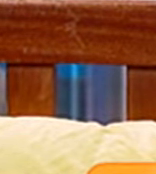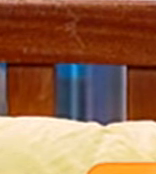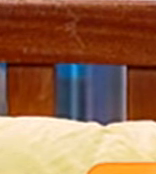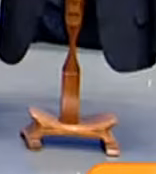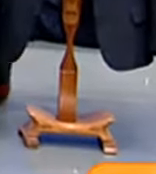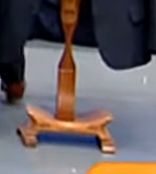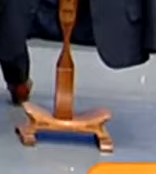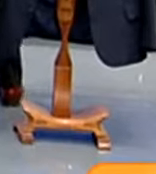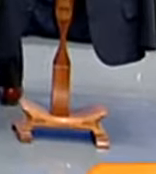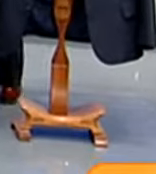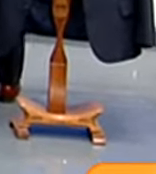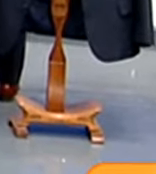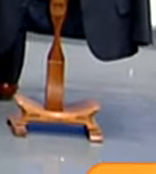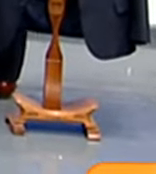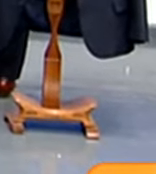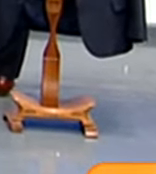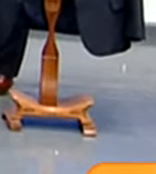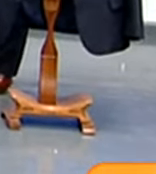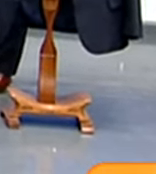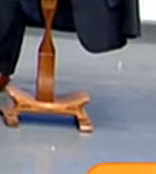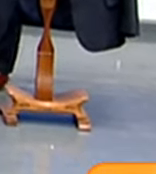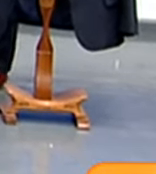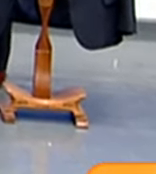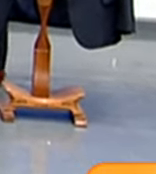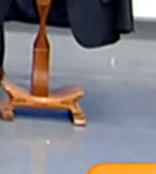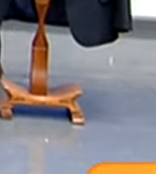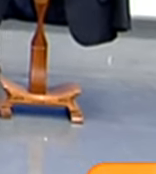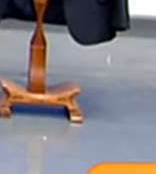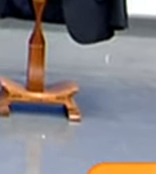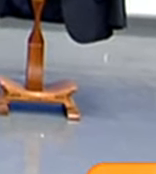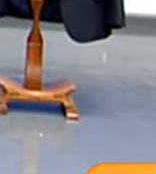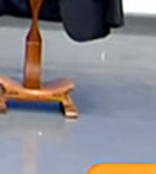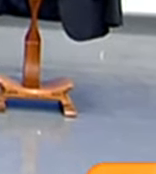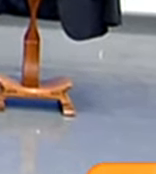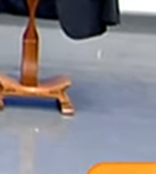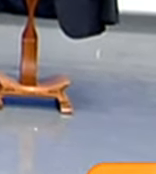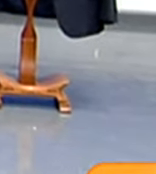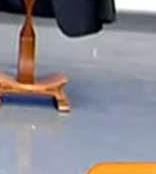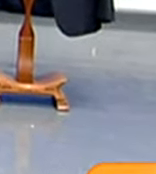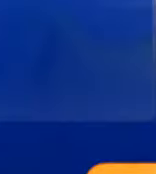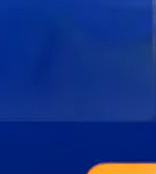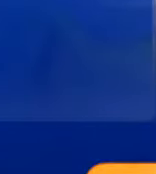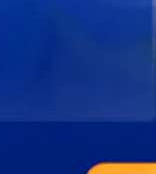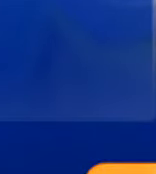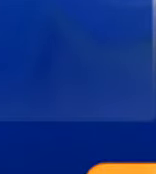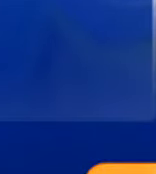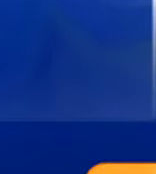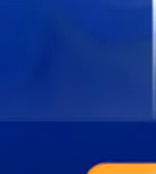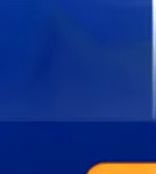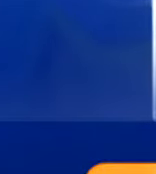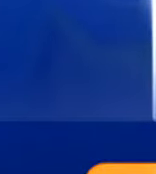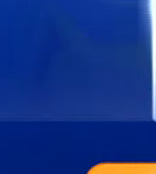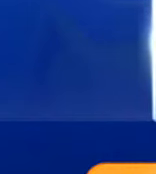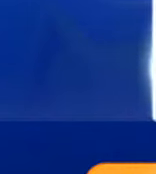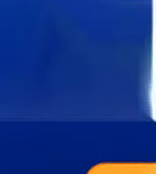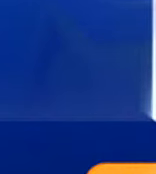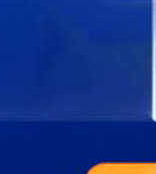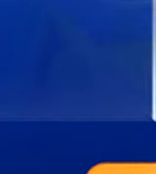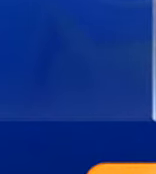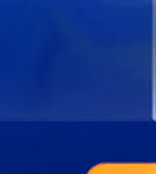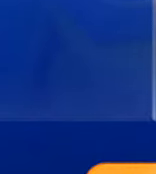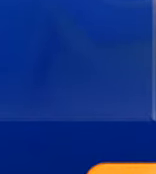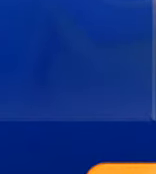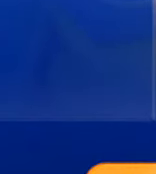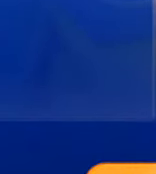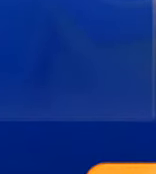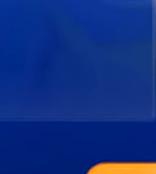Okay. Ramos King says, kindly ask the housing PS, how come they are saying the